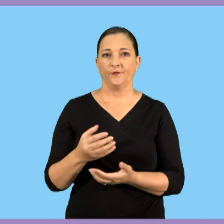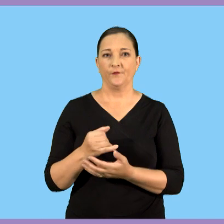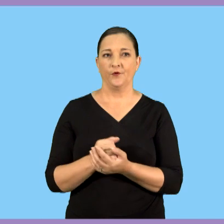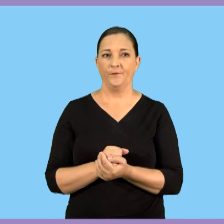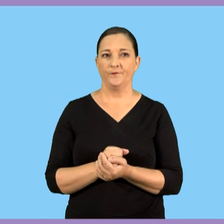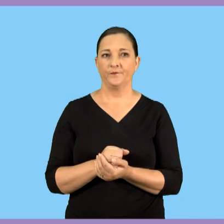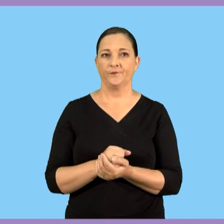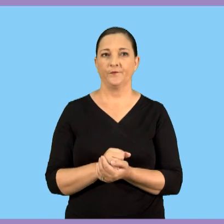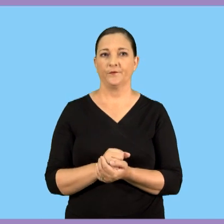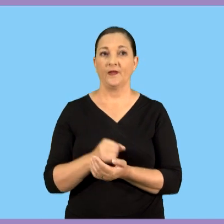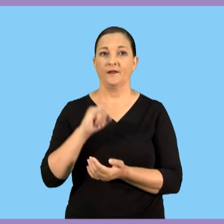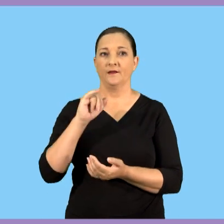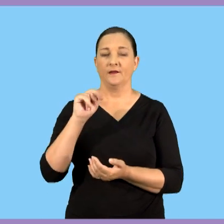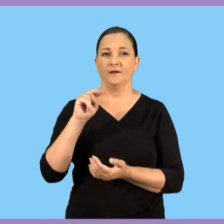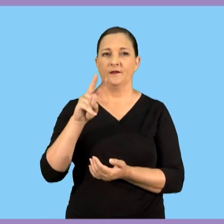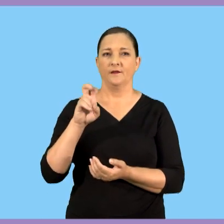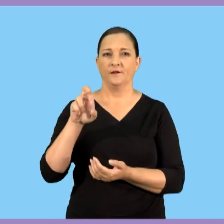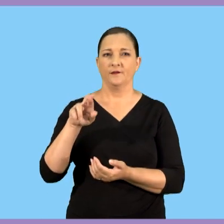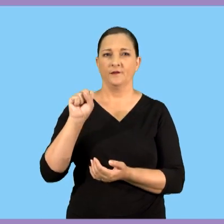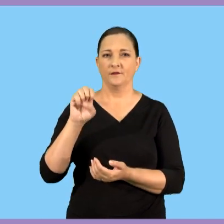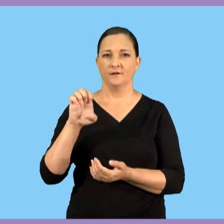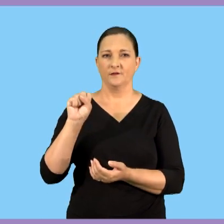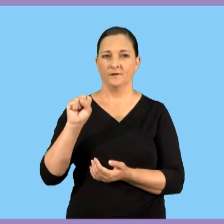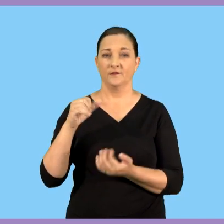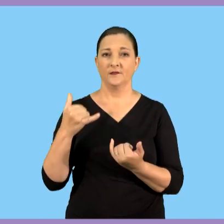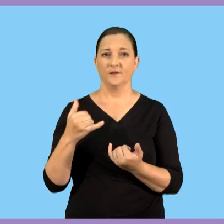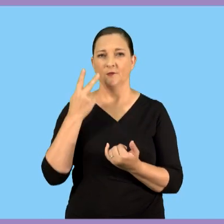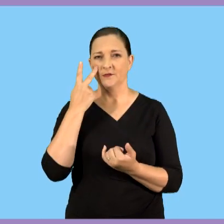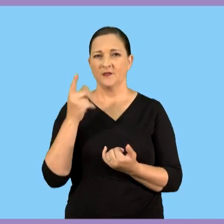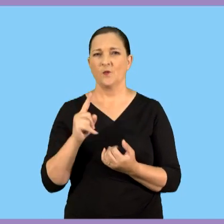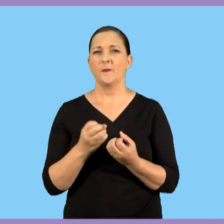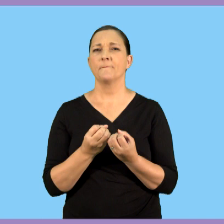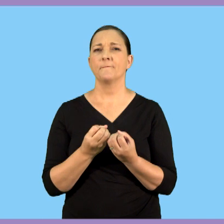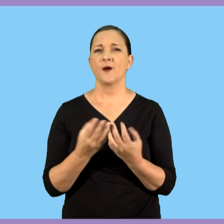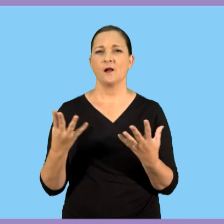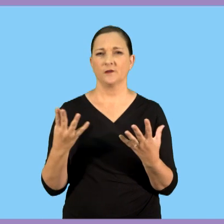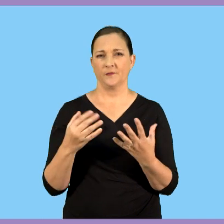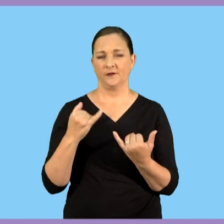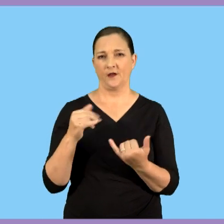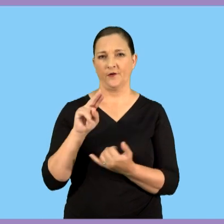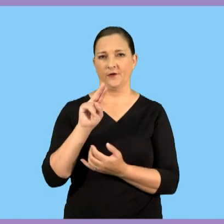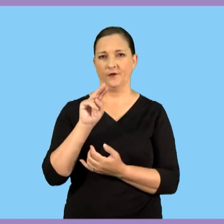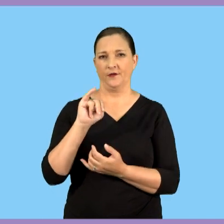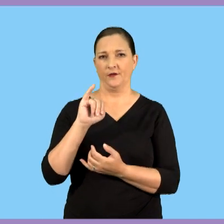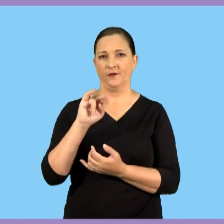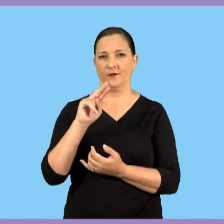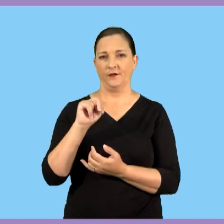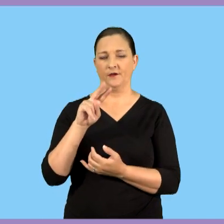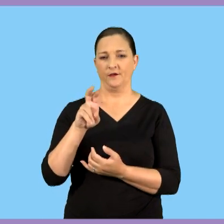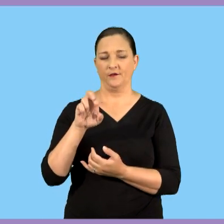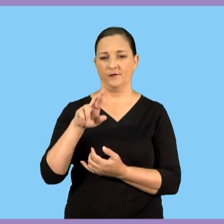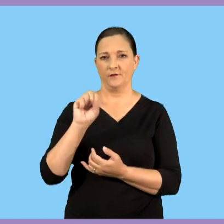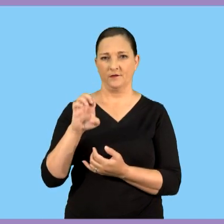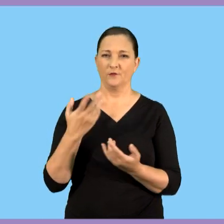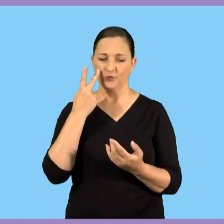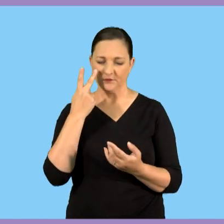The first thing that we are going to be looking at is the multiplicative inverses. The multiplicative inverse applies to multiplication